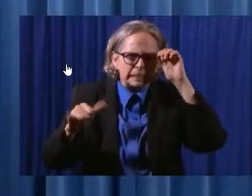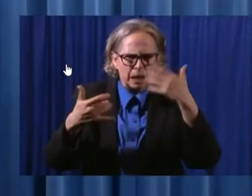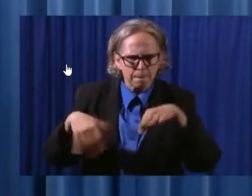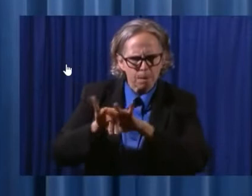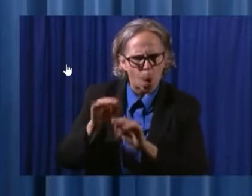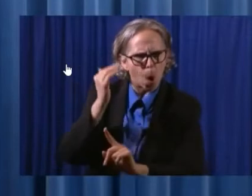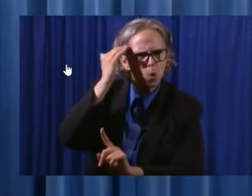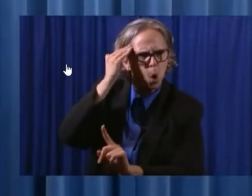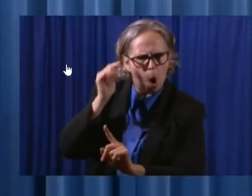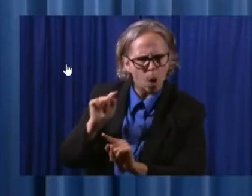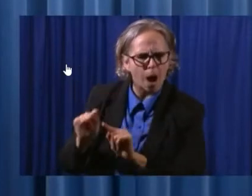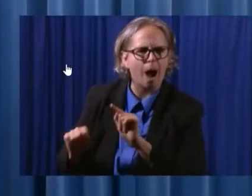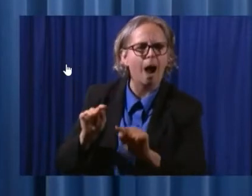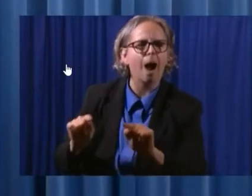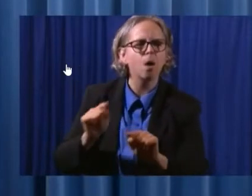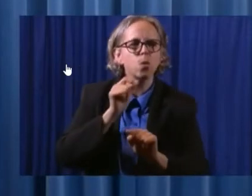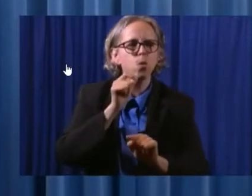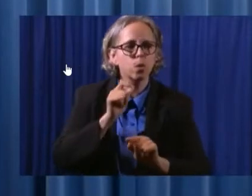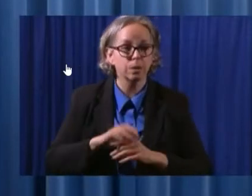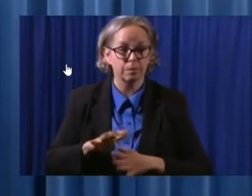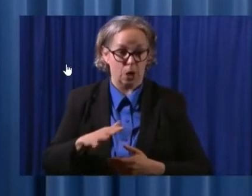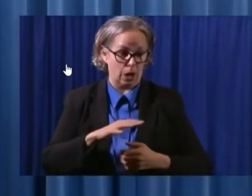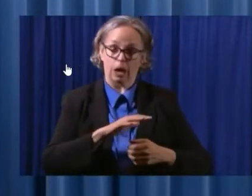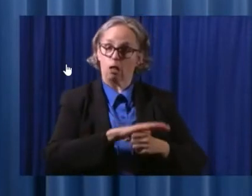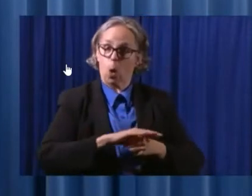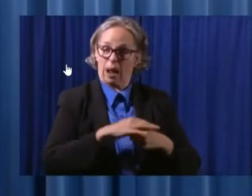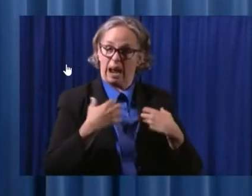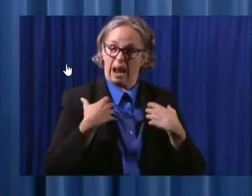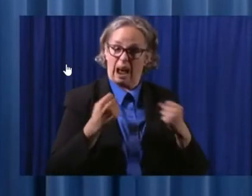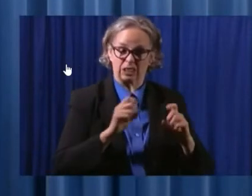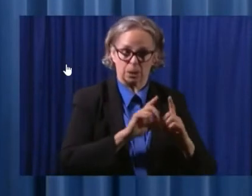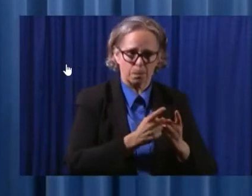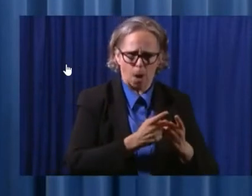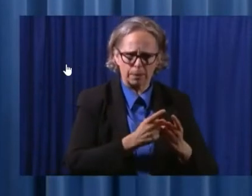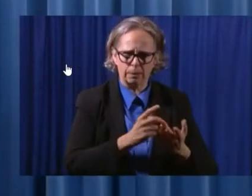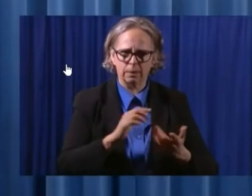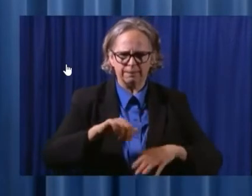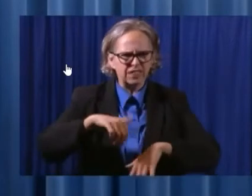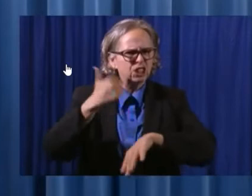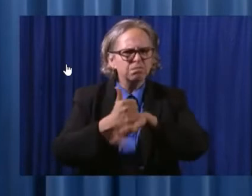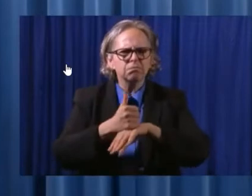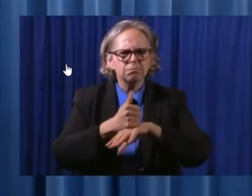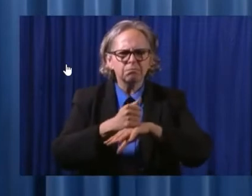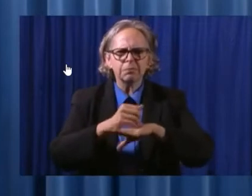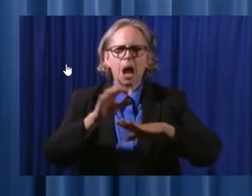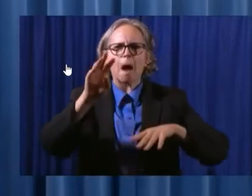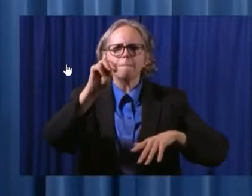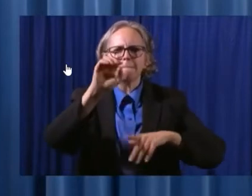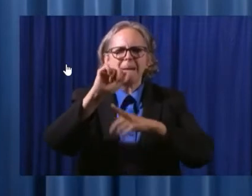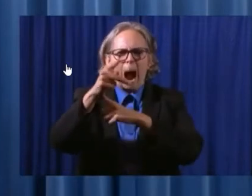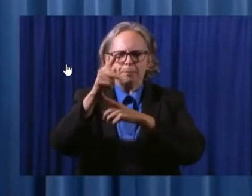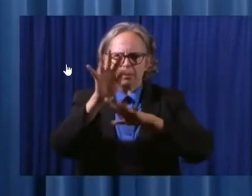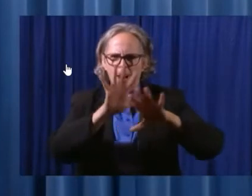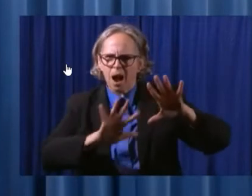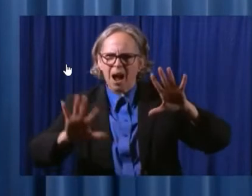mapping the virus transmission. They've reported to the Ohio Department of Health information about how COVID-19 is